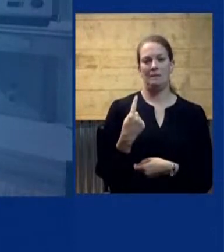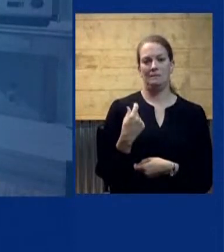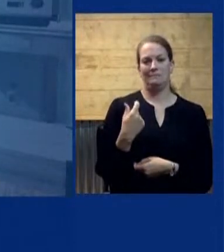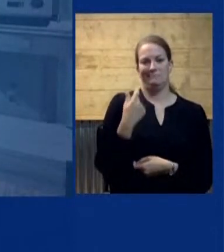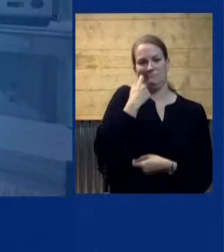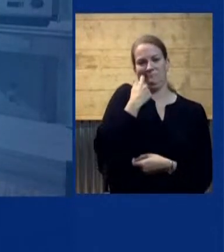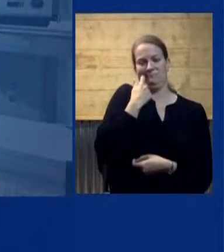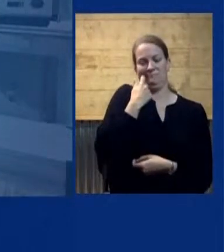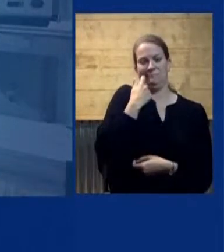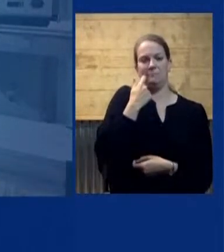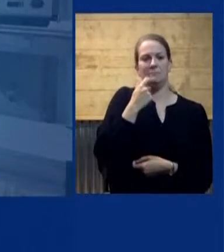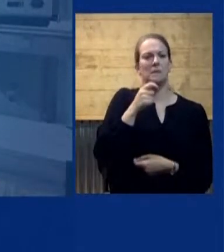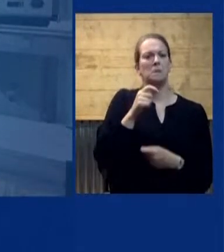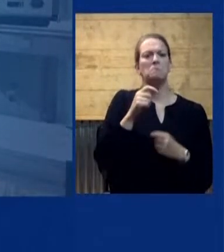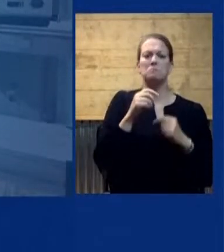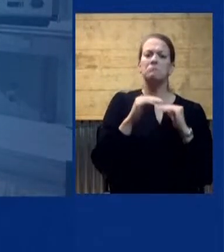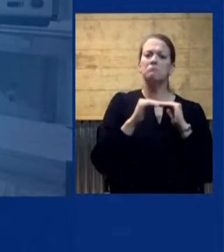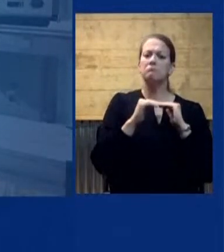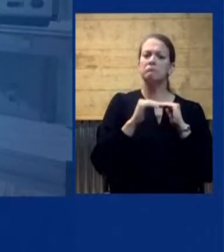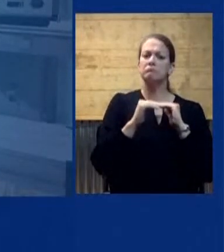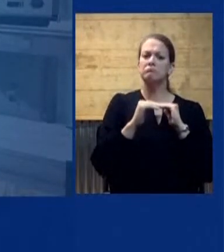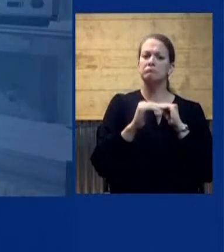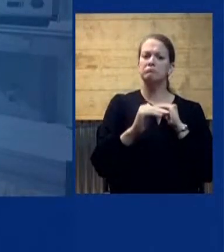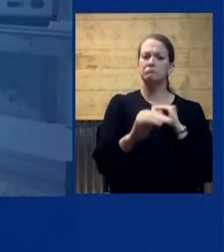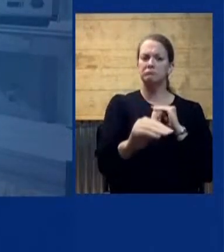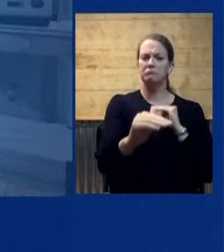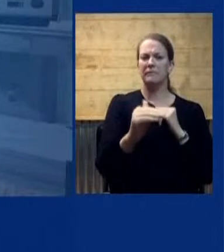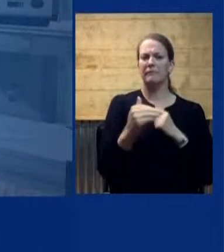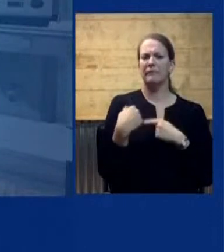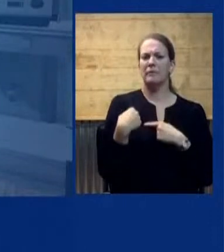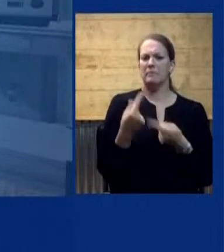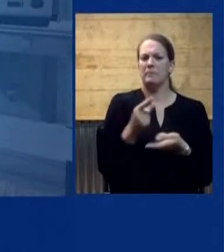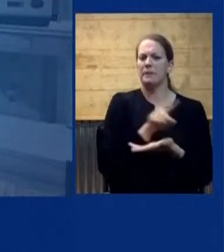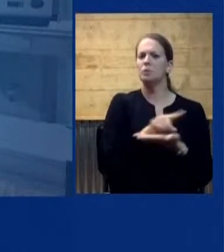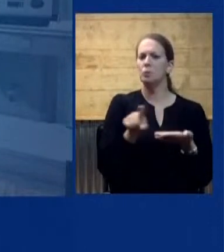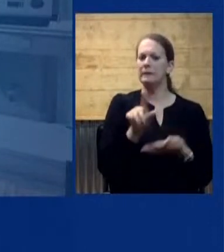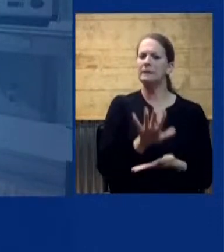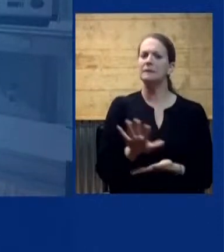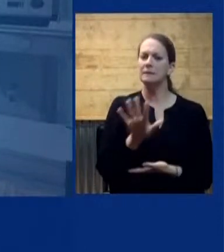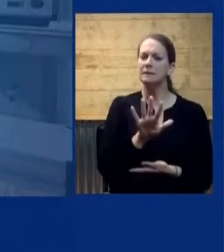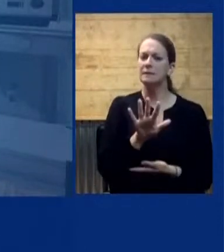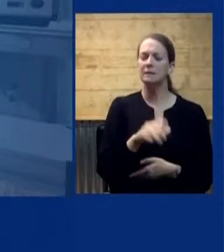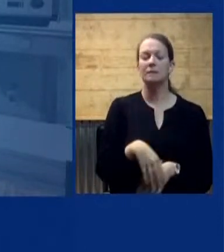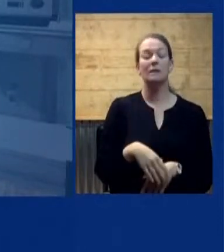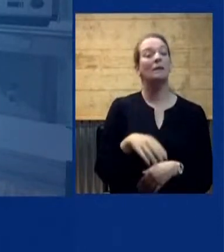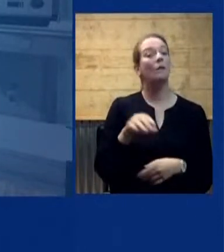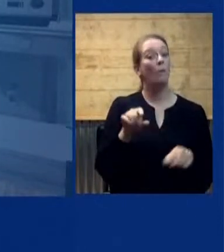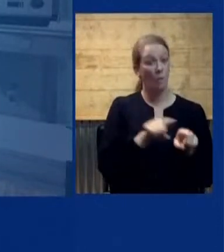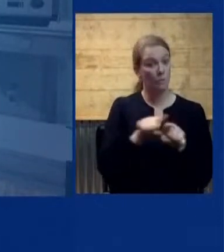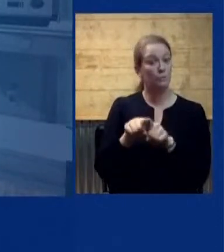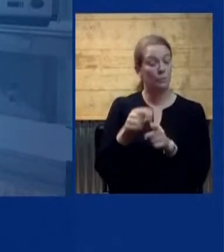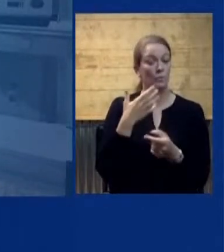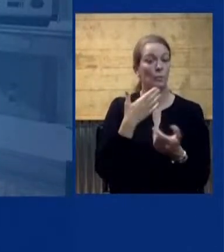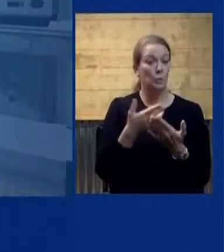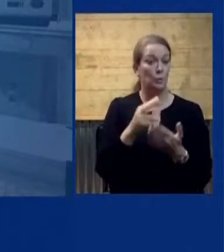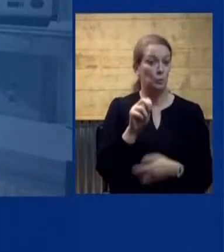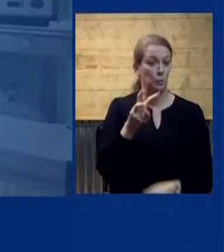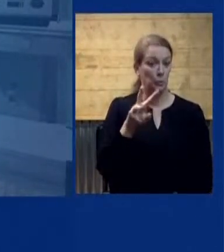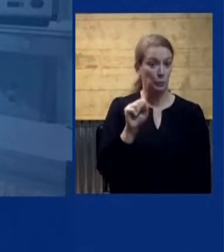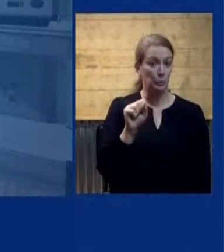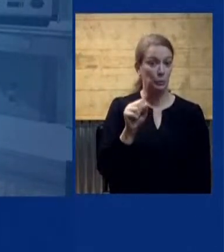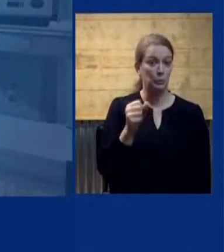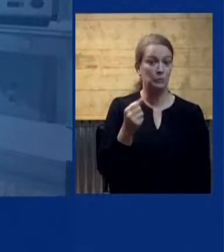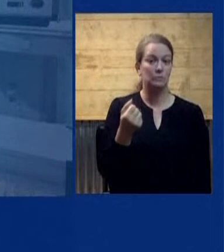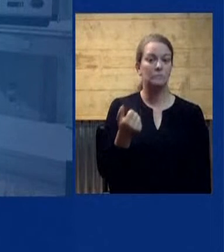level for the past week or so, and that's also good news, that you can be